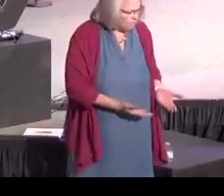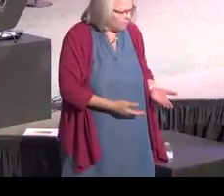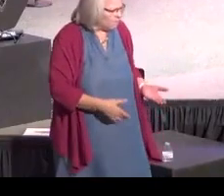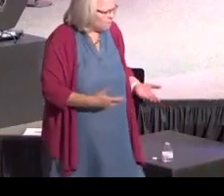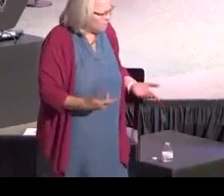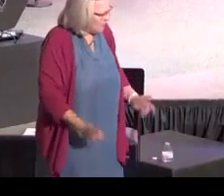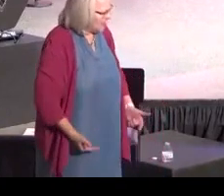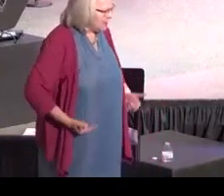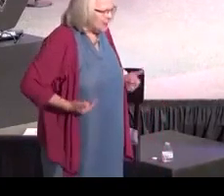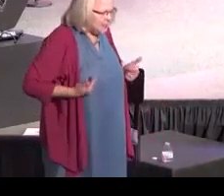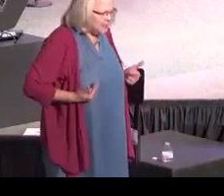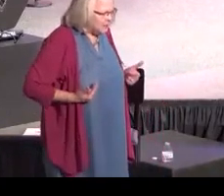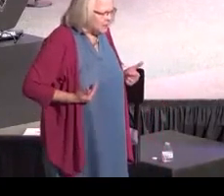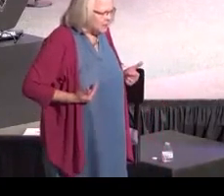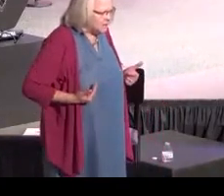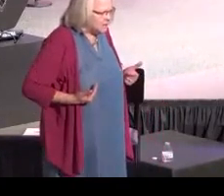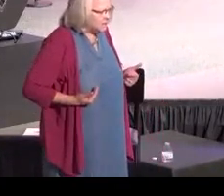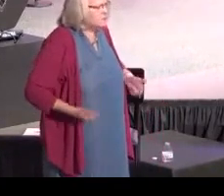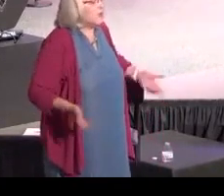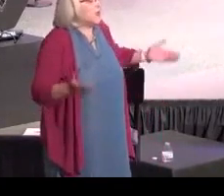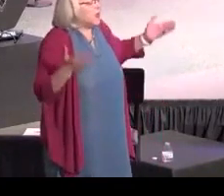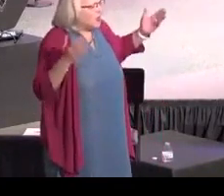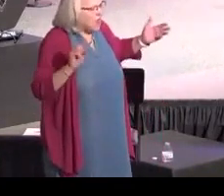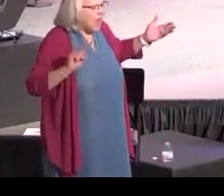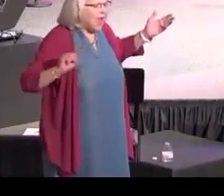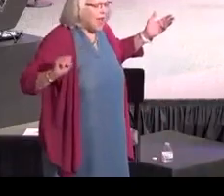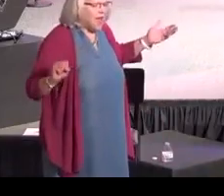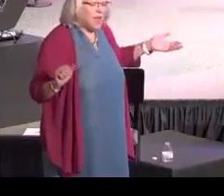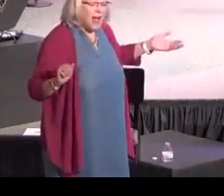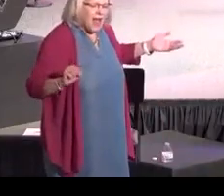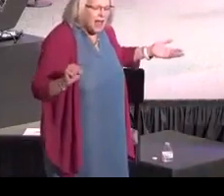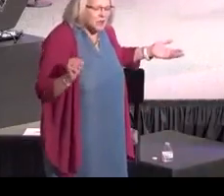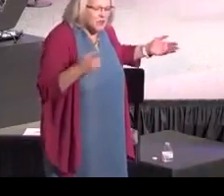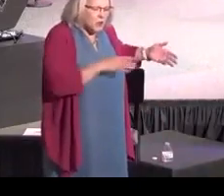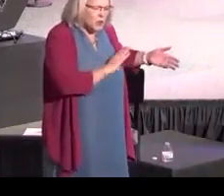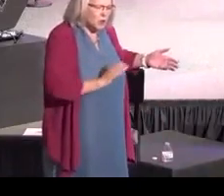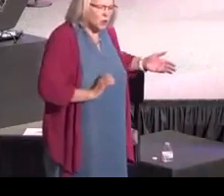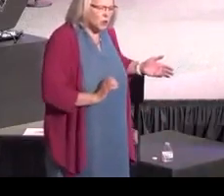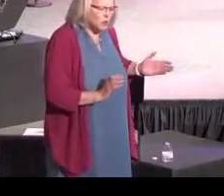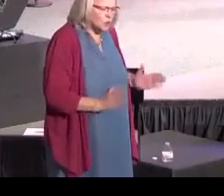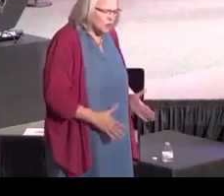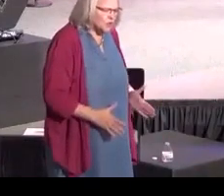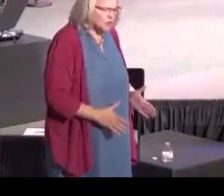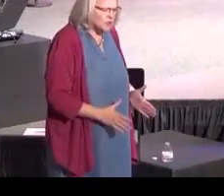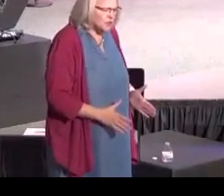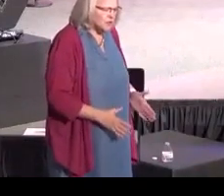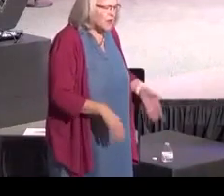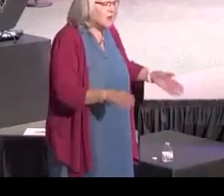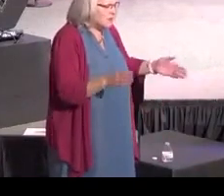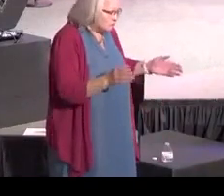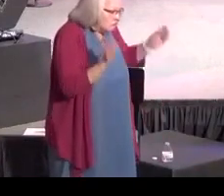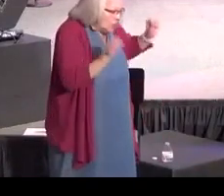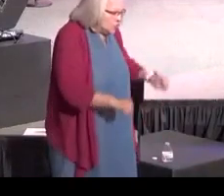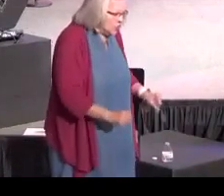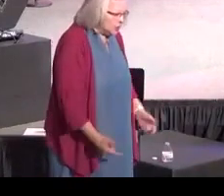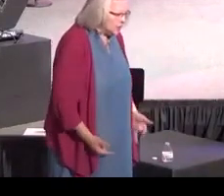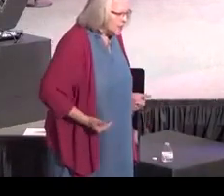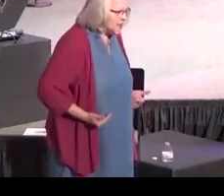lived the life. Are we really willing to live the life that God has called us